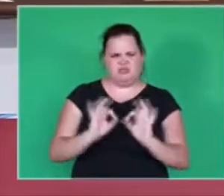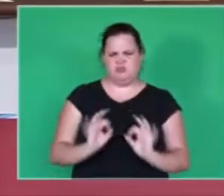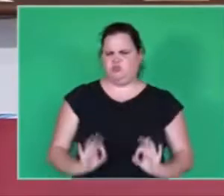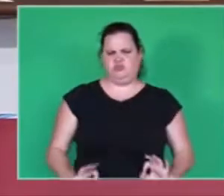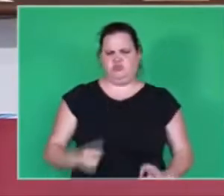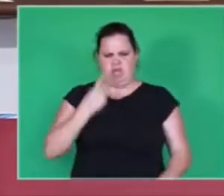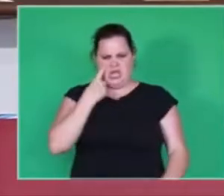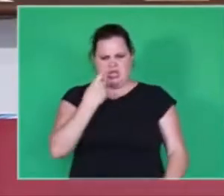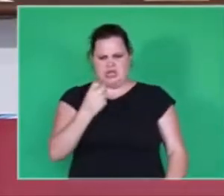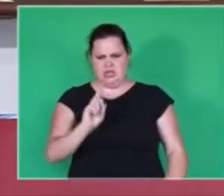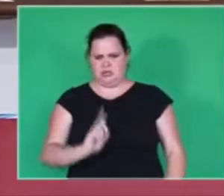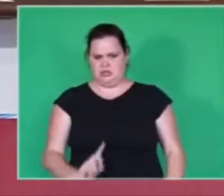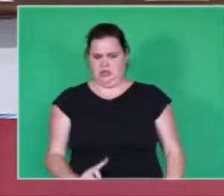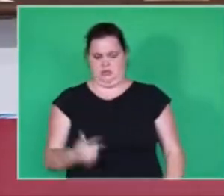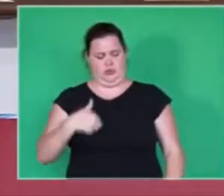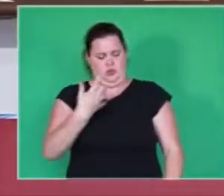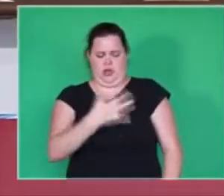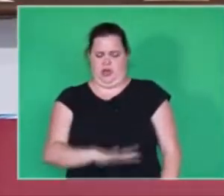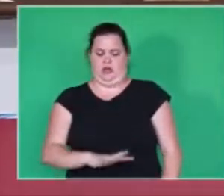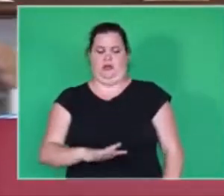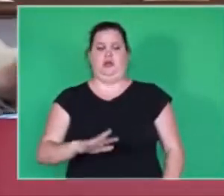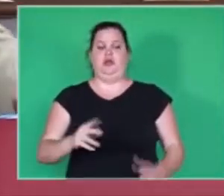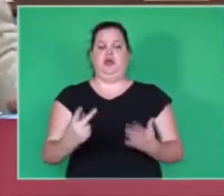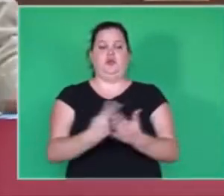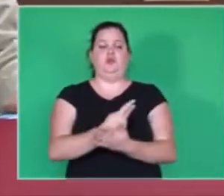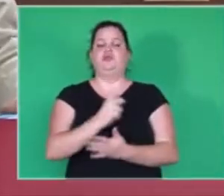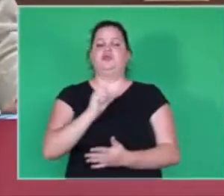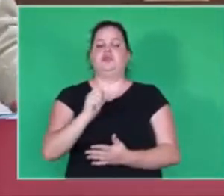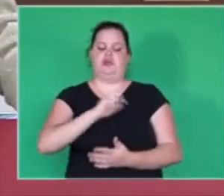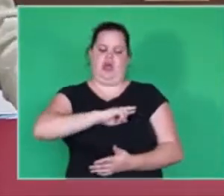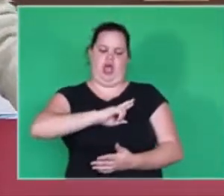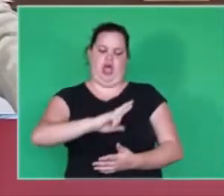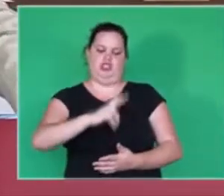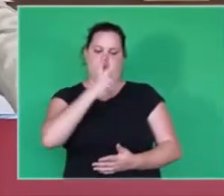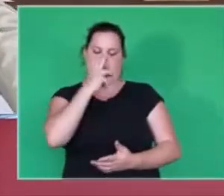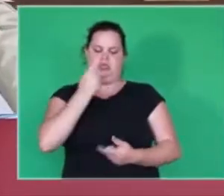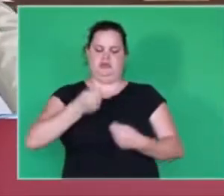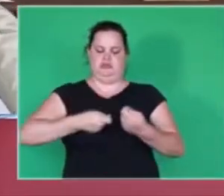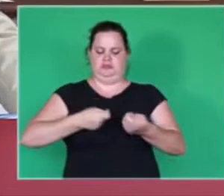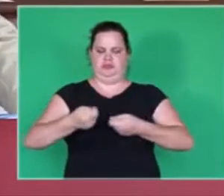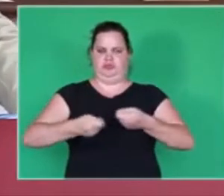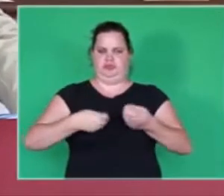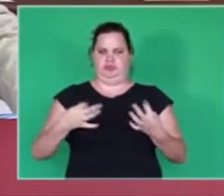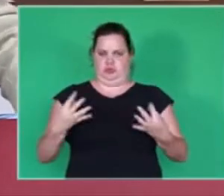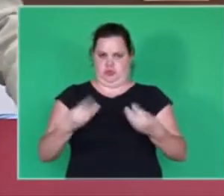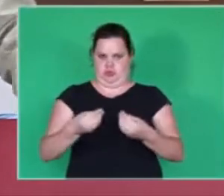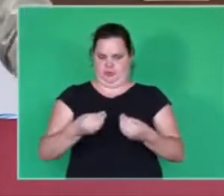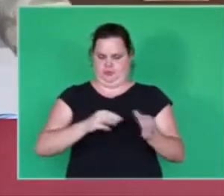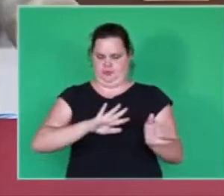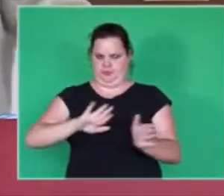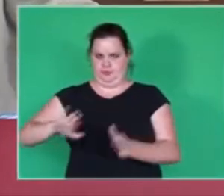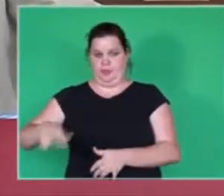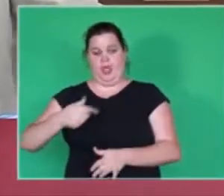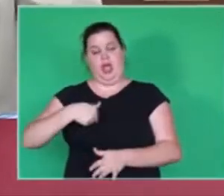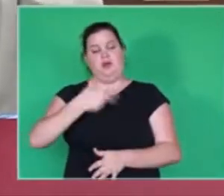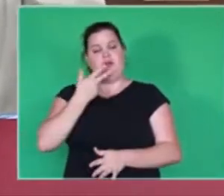They weren't interested. We know what we want. Religion decided on everything. And I was talking about